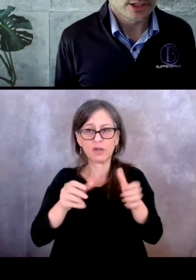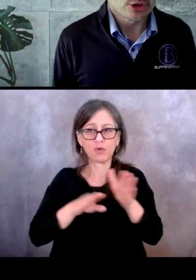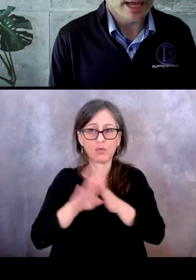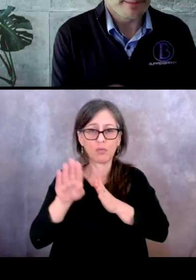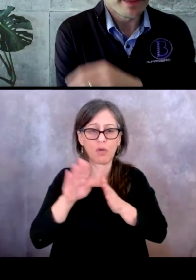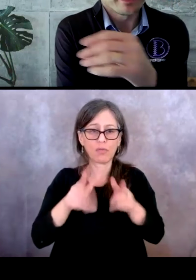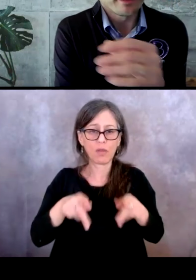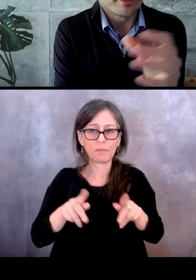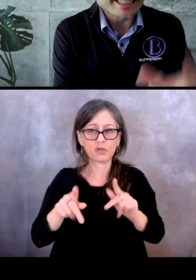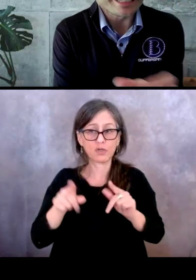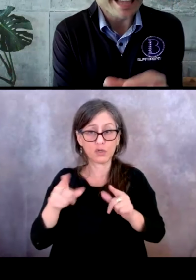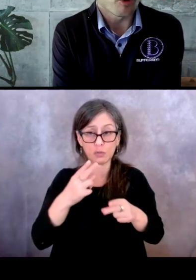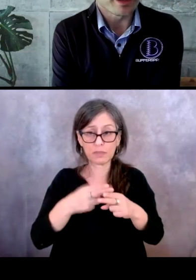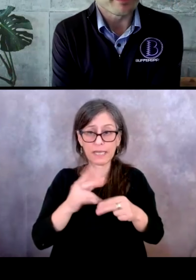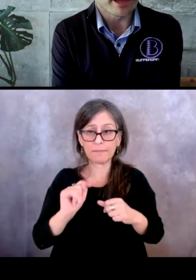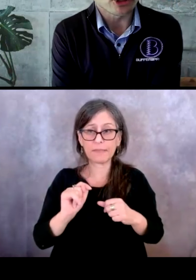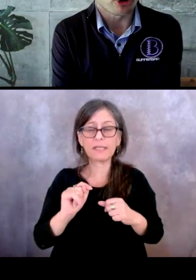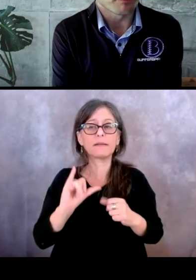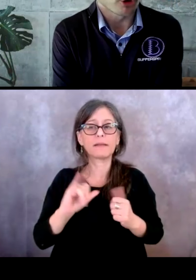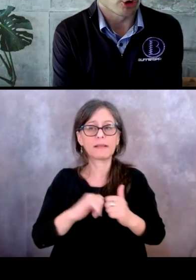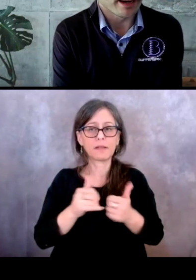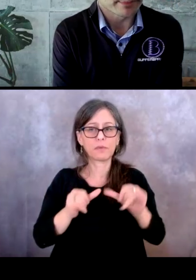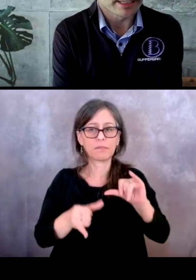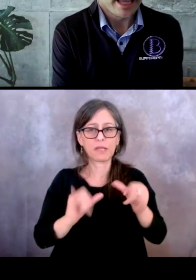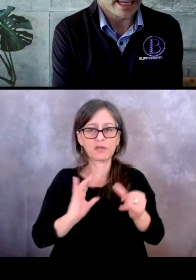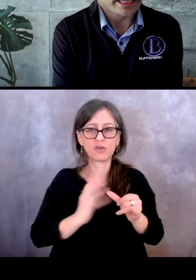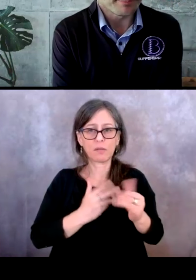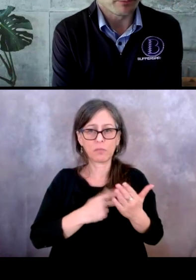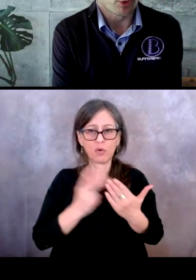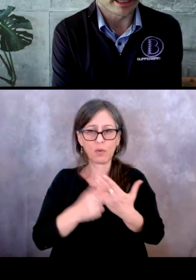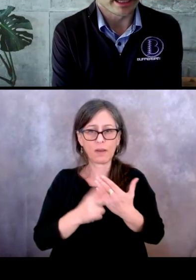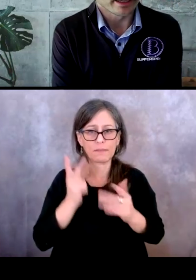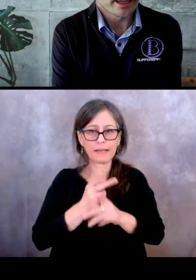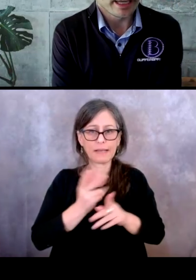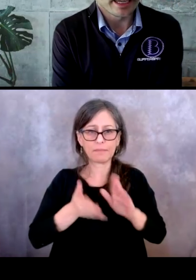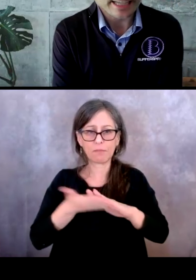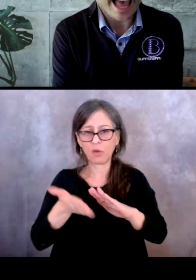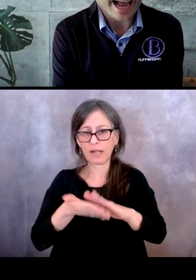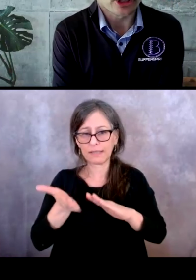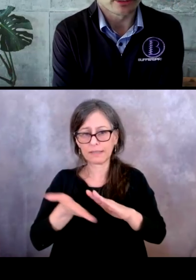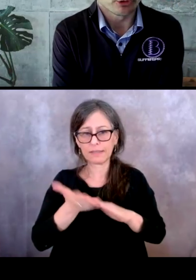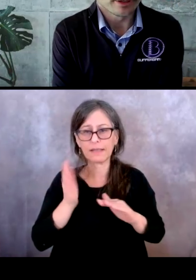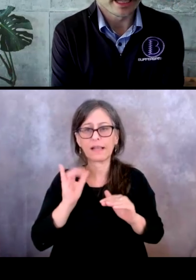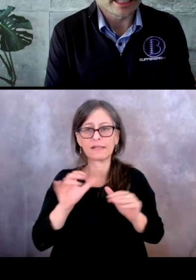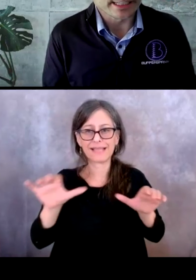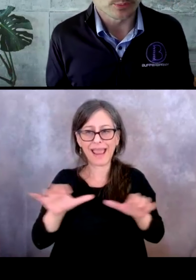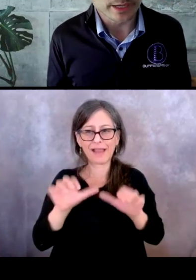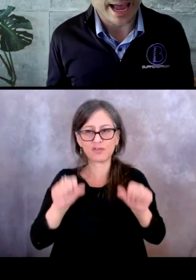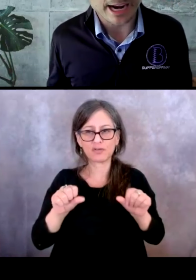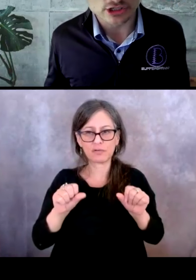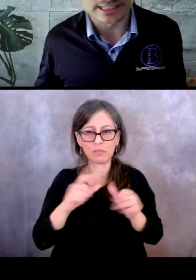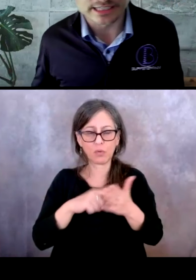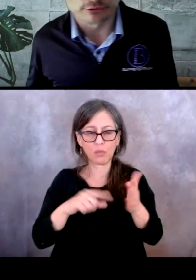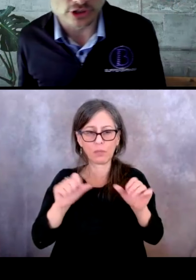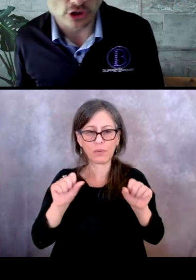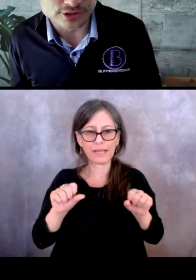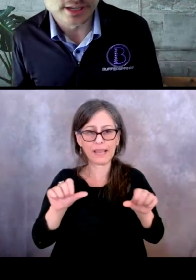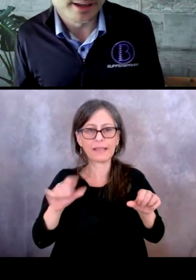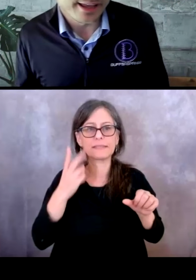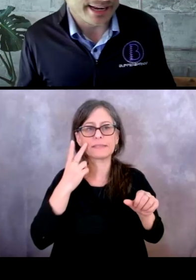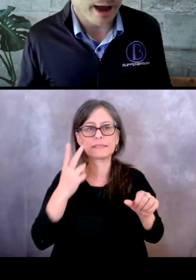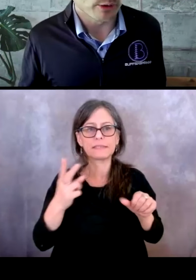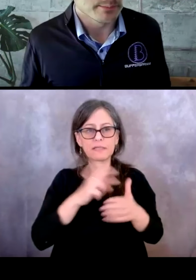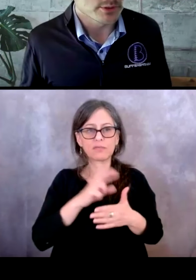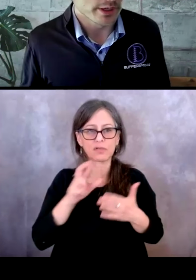opportunities, you name it. This is how we measure our programs and keep them working. And it's actionable. It's things that we can actually see